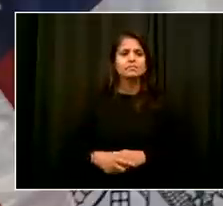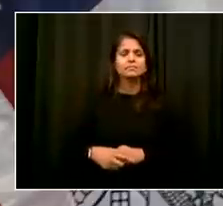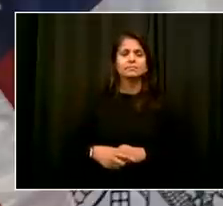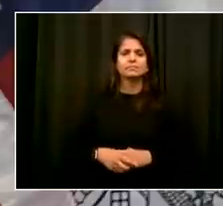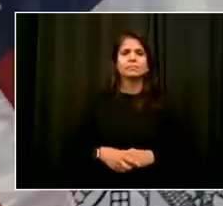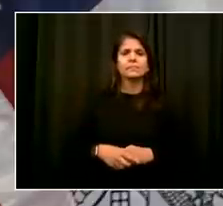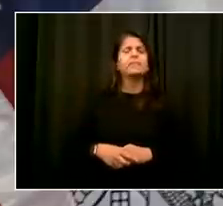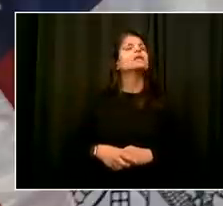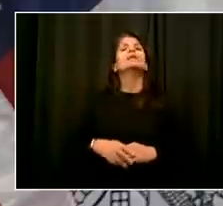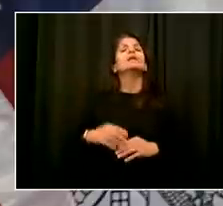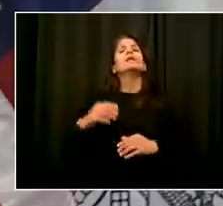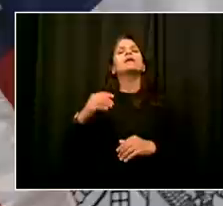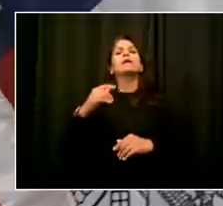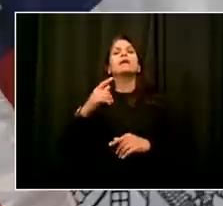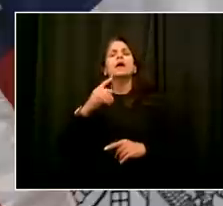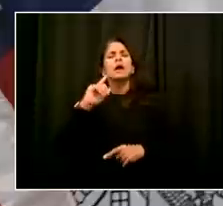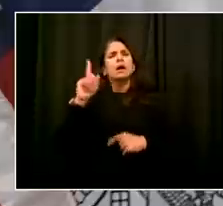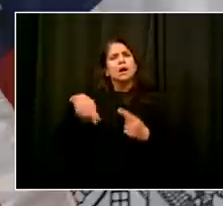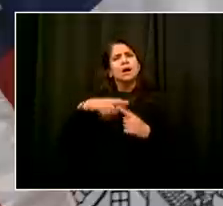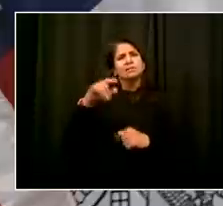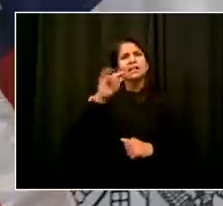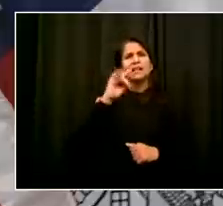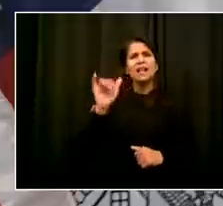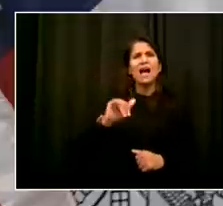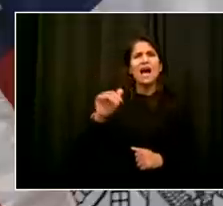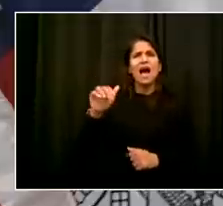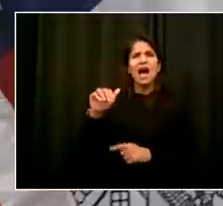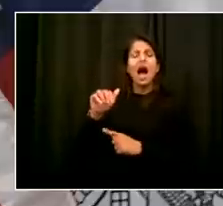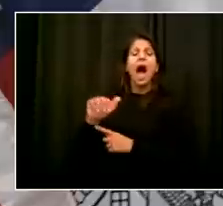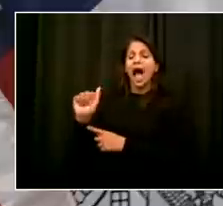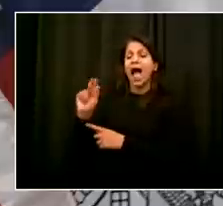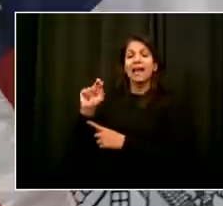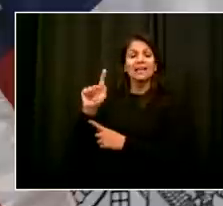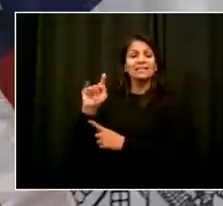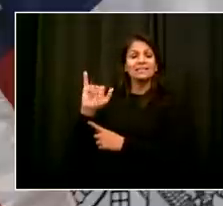and perhaps giving allowances to these people,